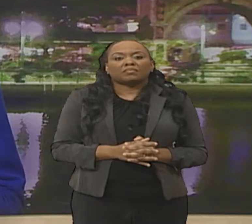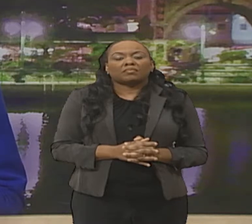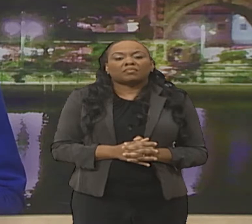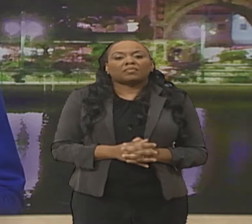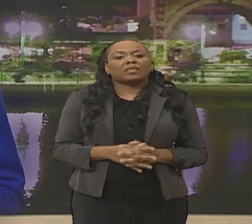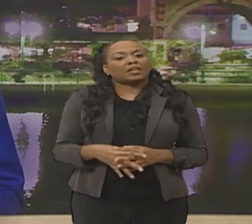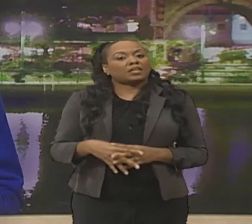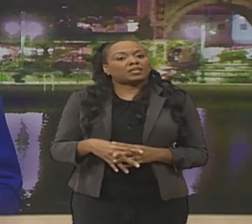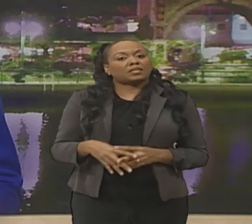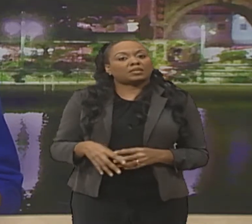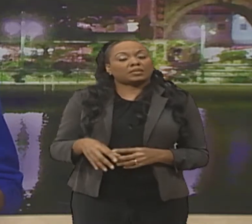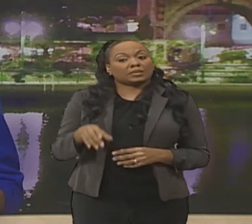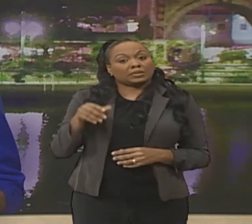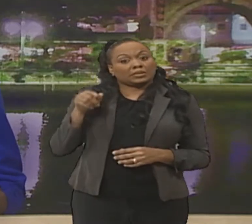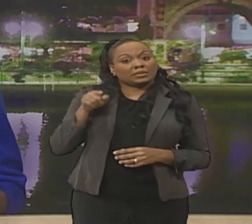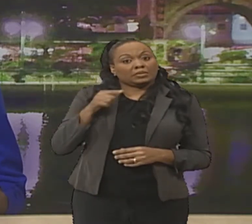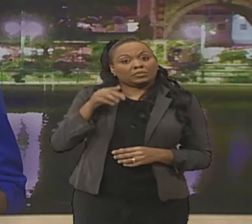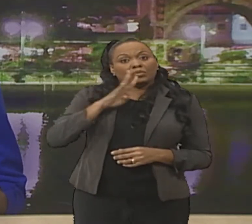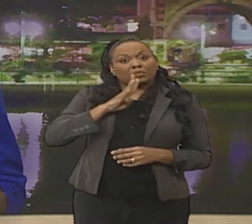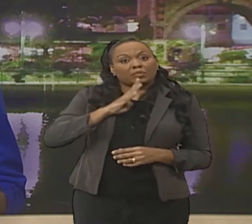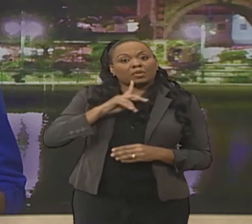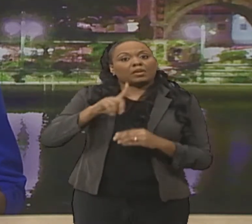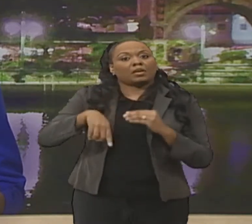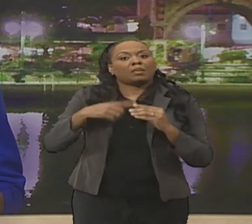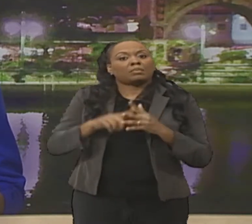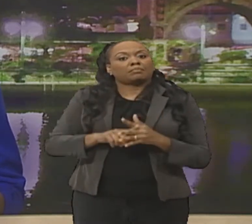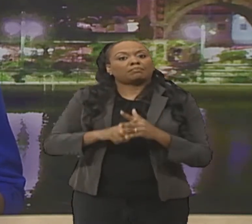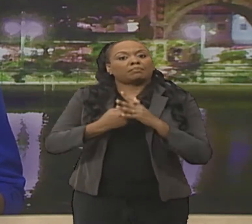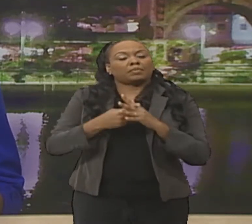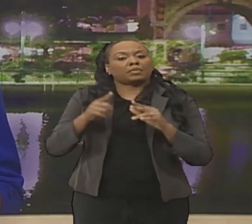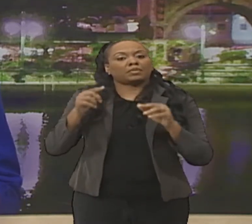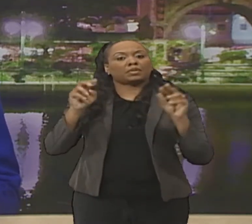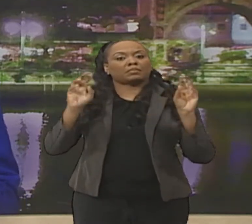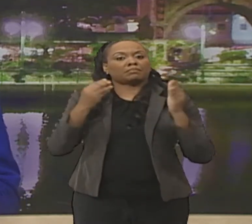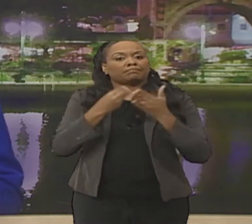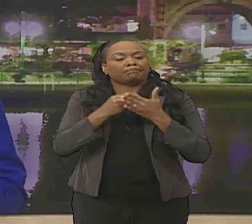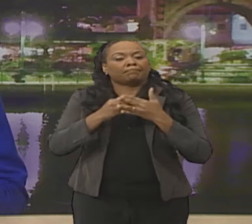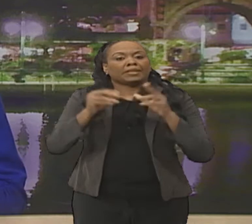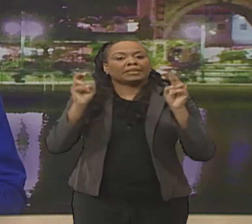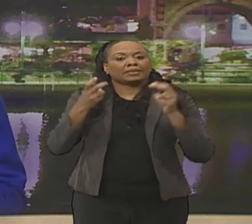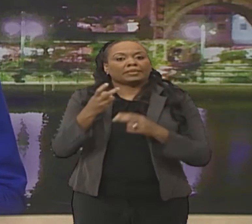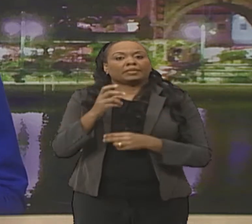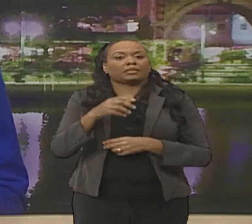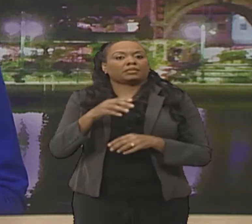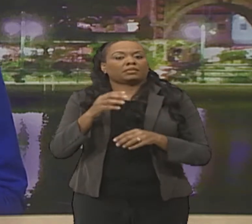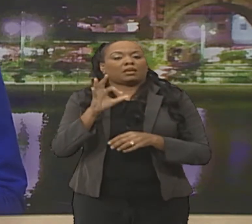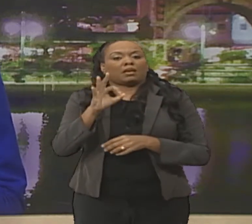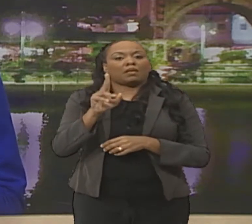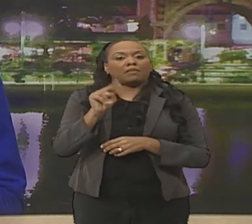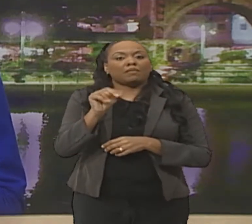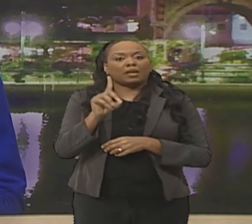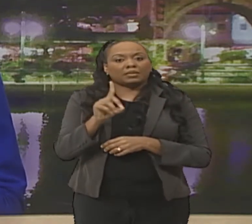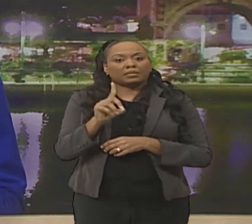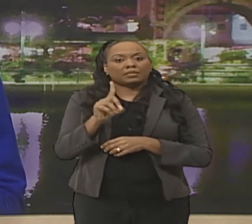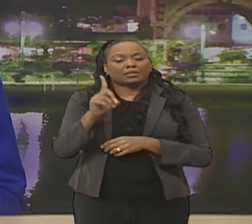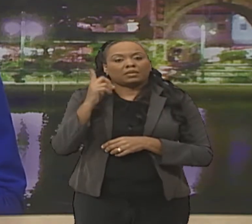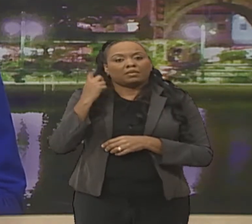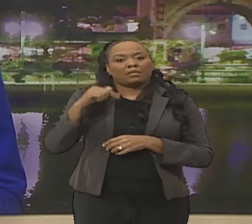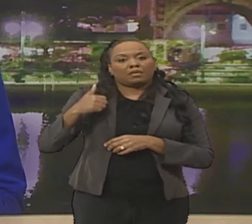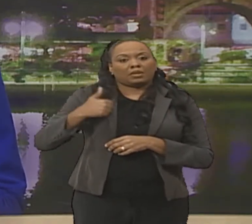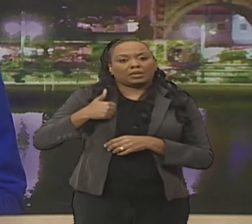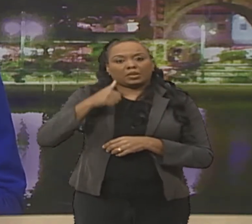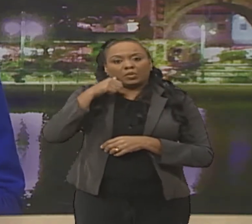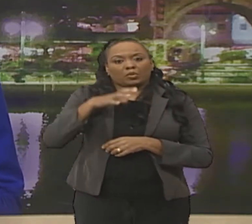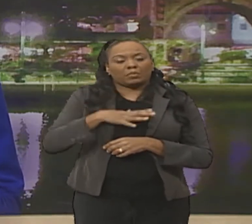Minister Husbands was speaking during the launch of a fund sponsored by the Canadian government and is to help women's organization in the region